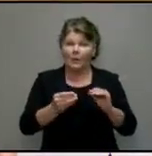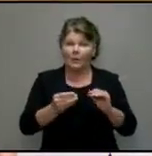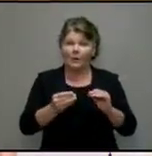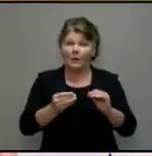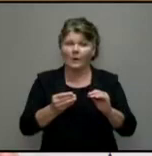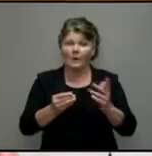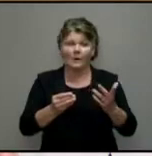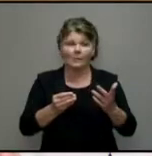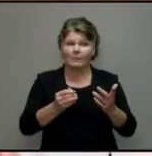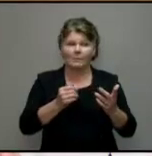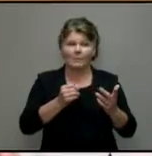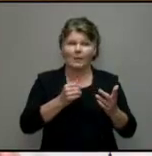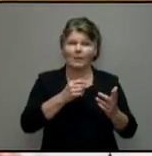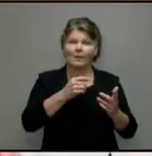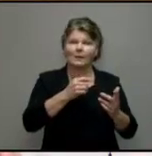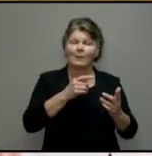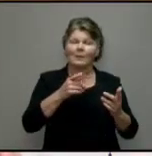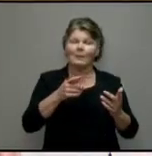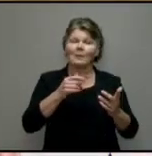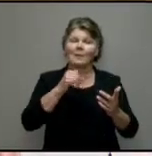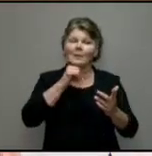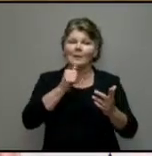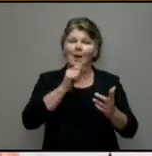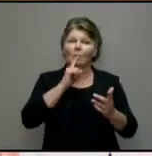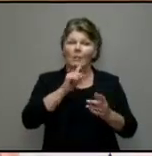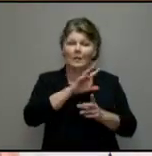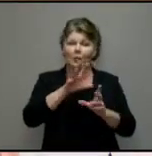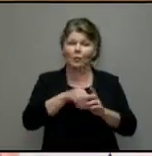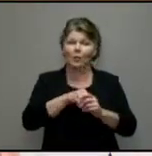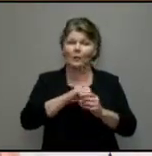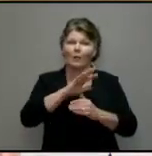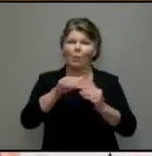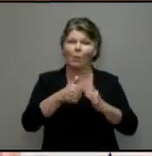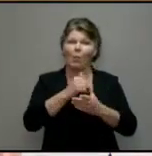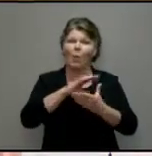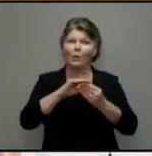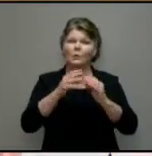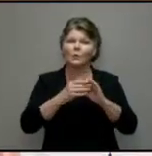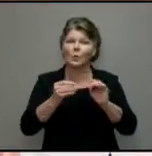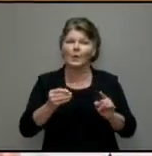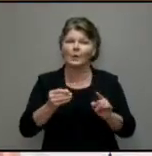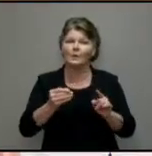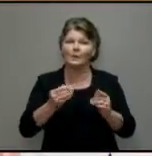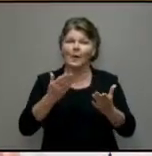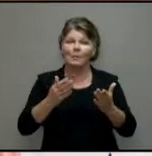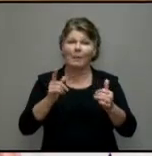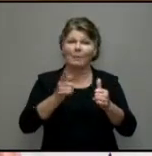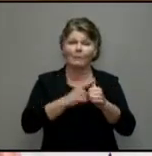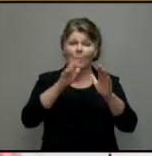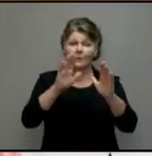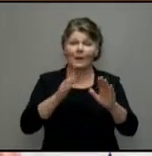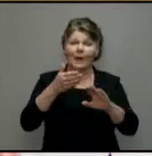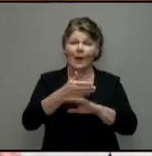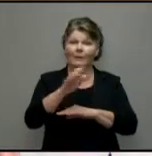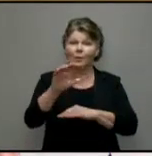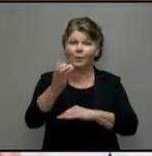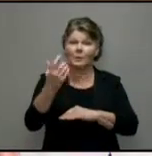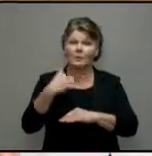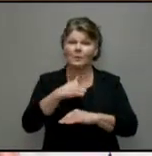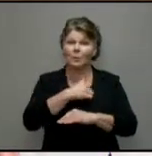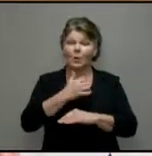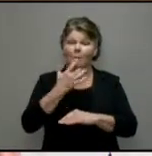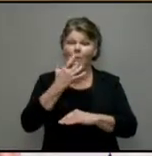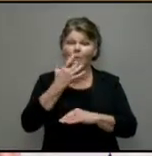children's Christmas pageants. Maybe it's because we want to stay home the first Sunday after Christmas and pretend that there's